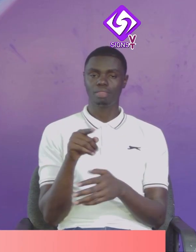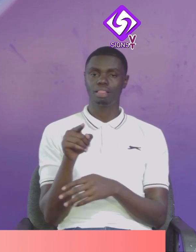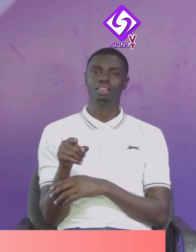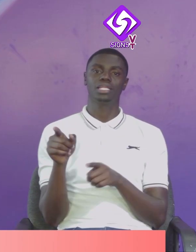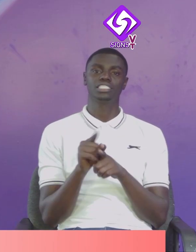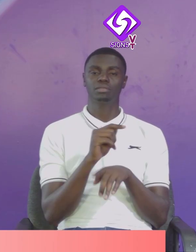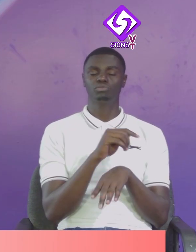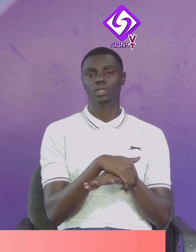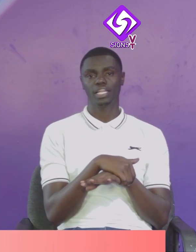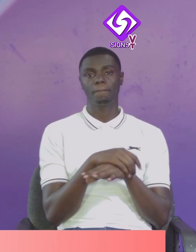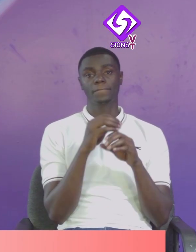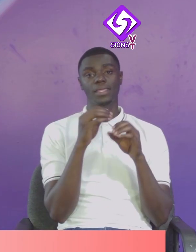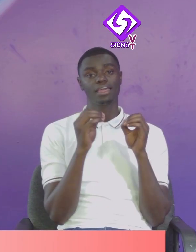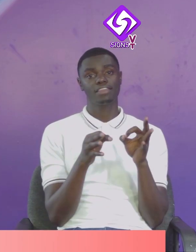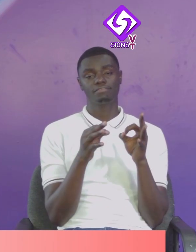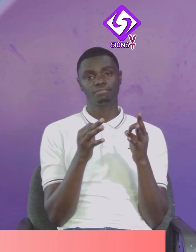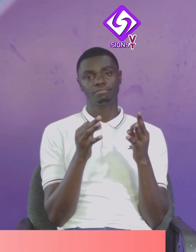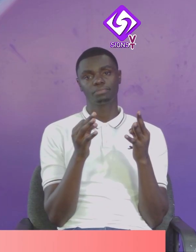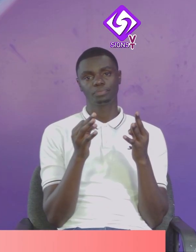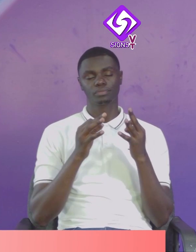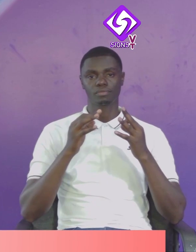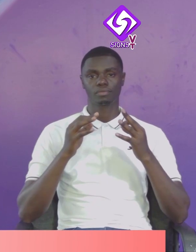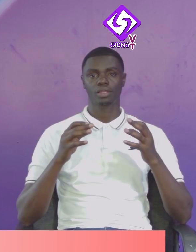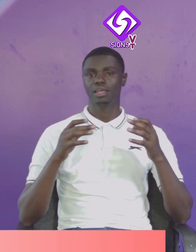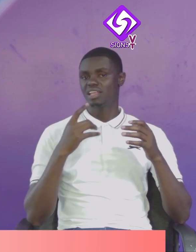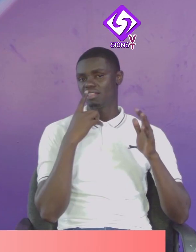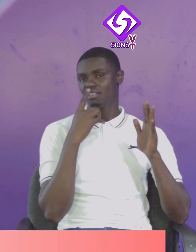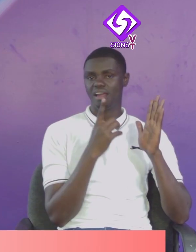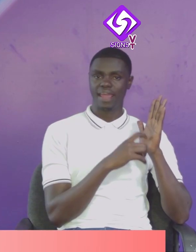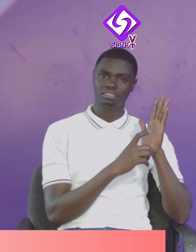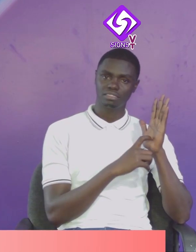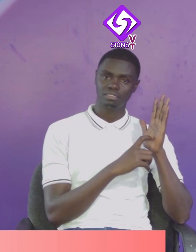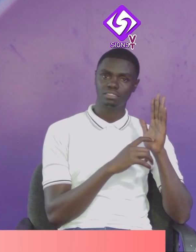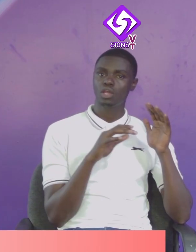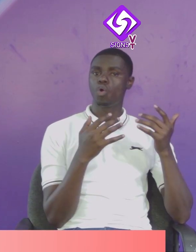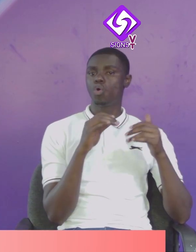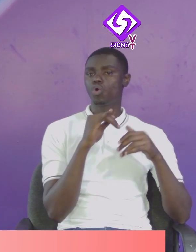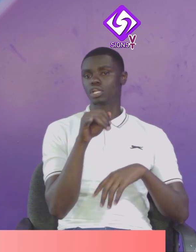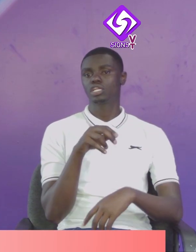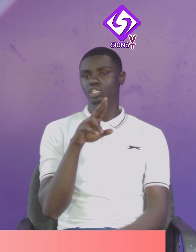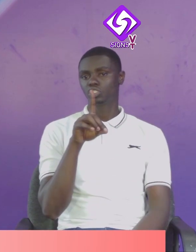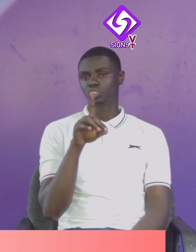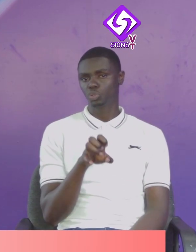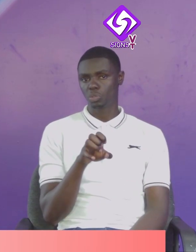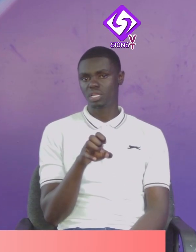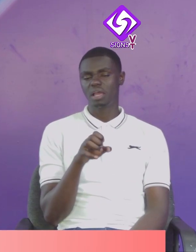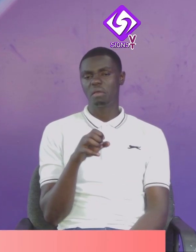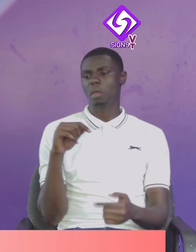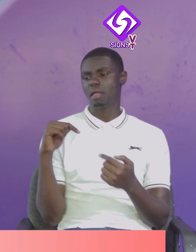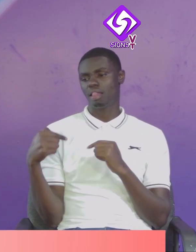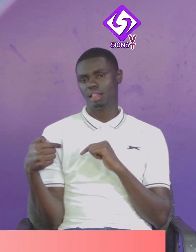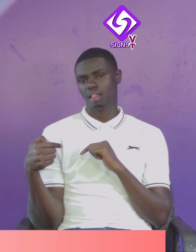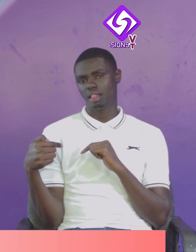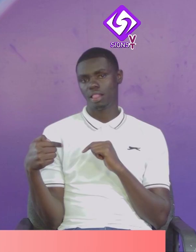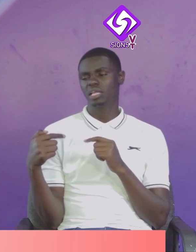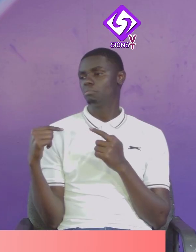When you find the like of someone like Declan Rice, yes, or Jude Bellingham, right, maybe he's injured like he was